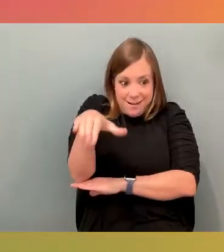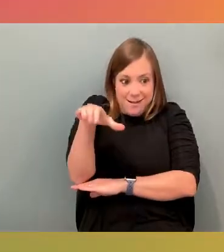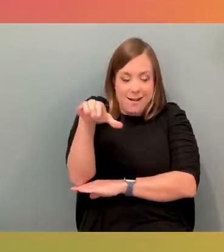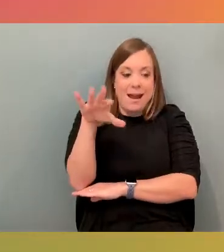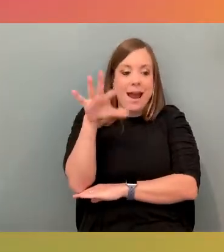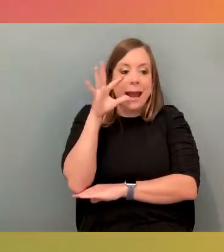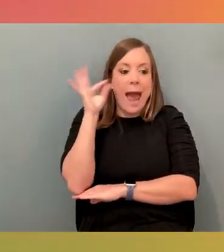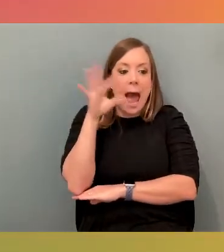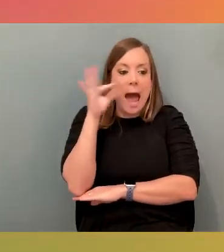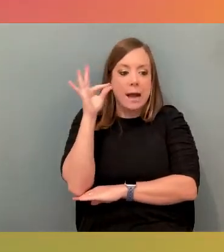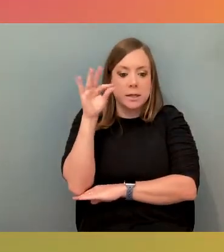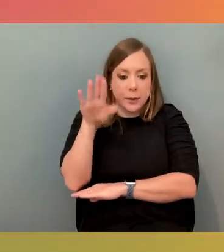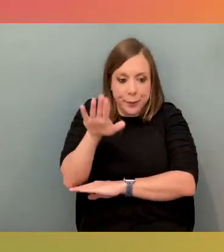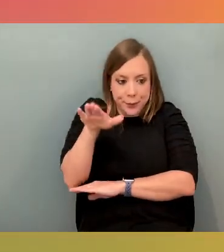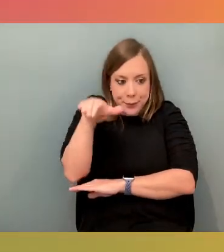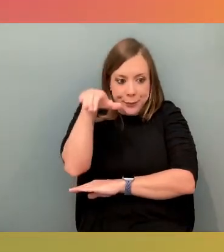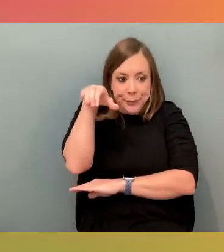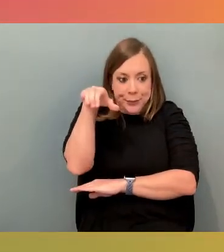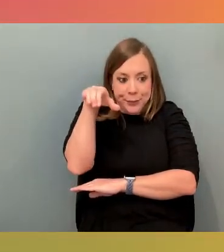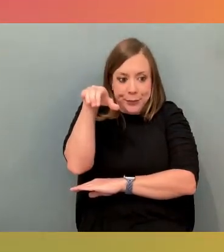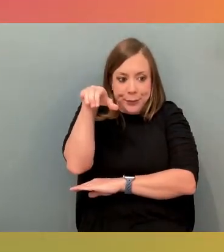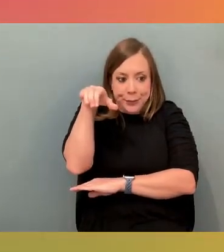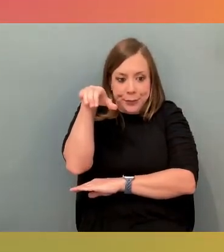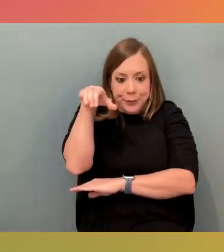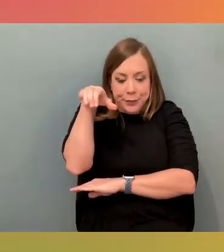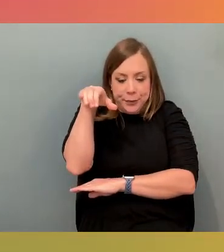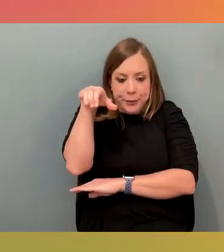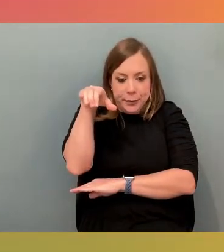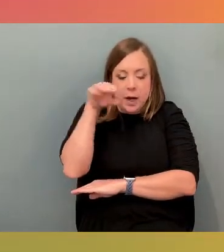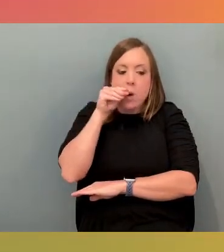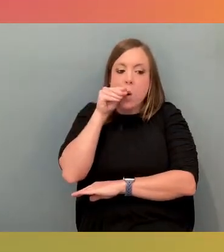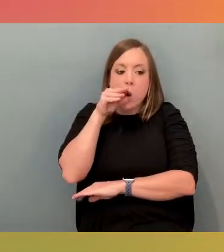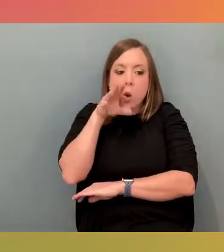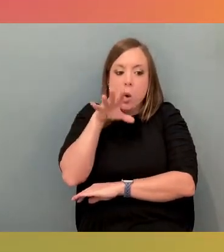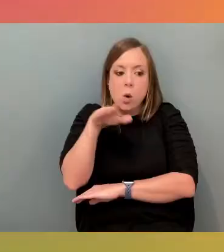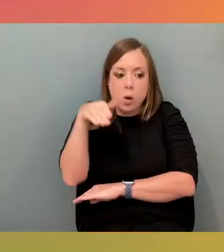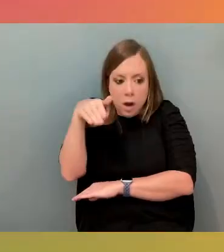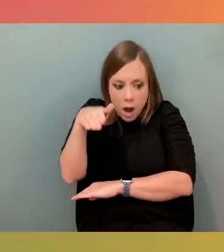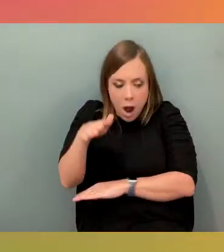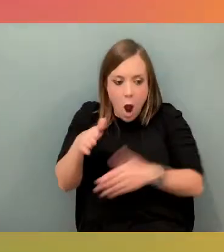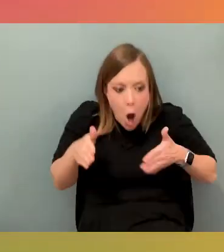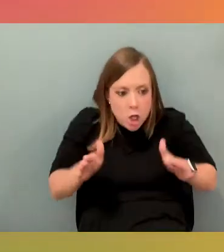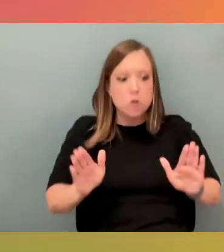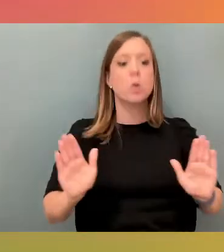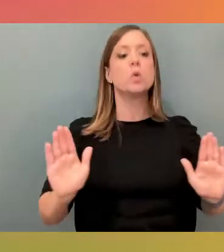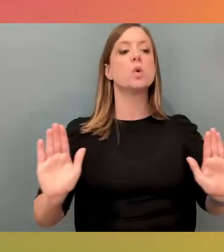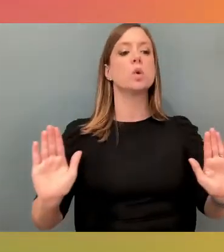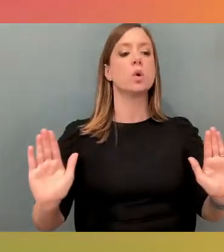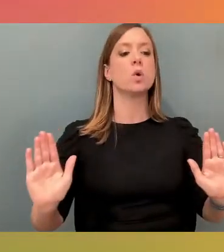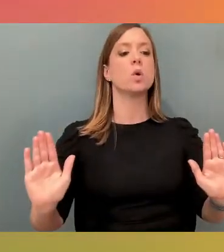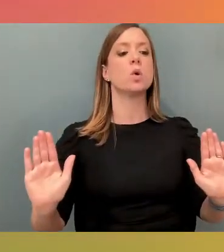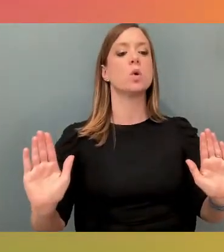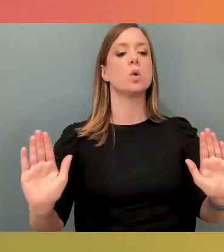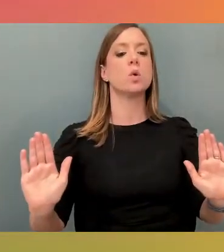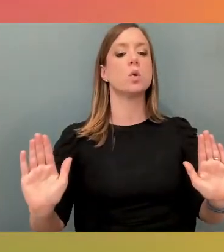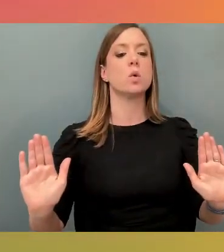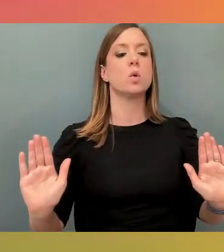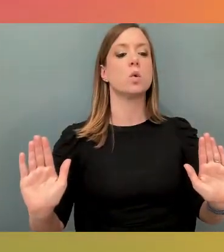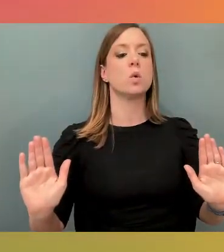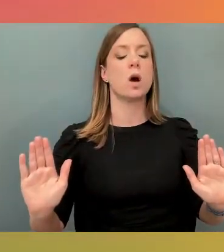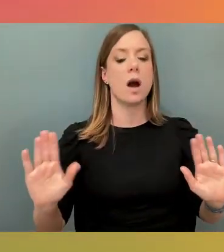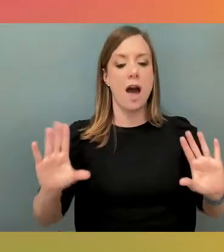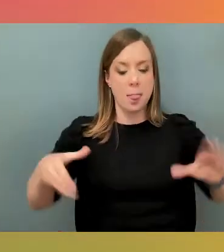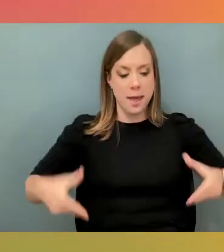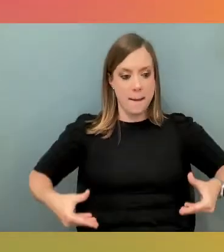up. And as we exhale, we're gonna arch the spine and send the hips back to